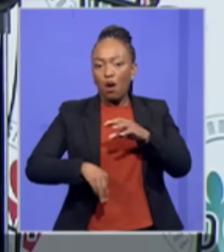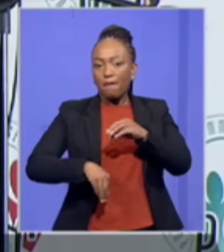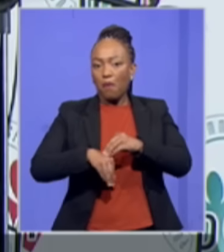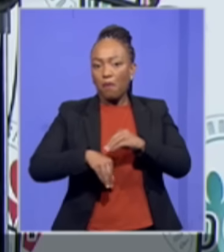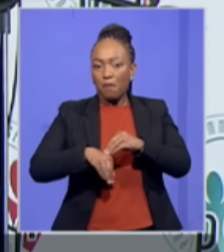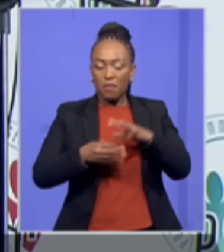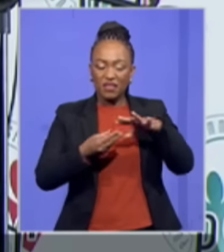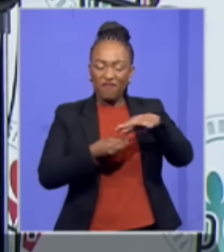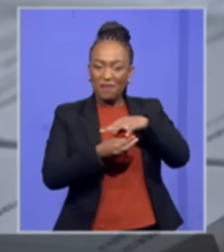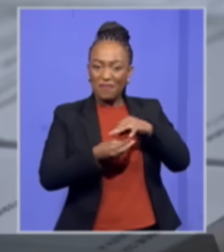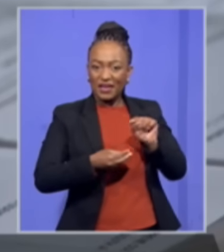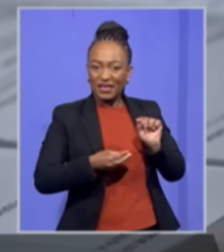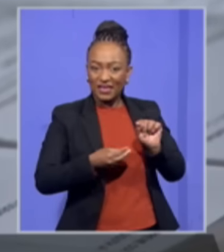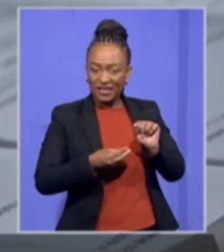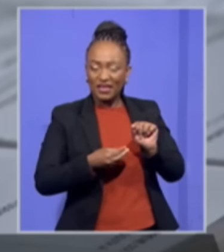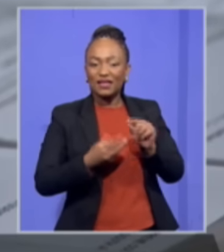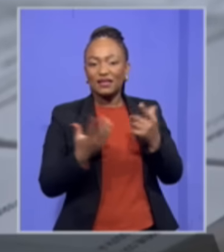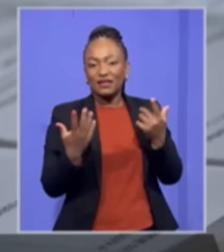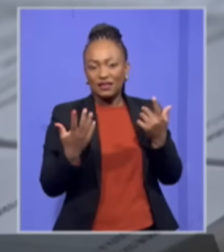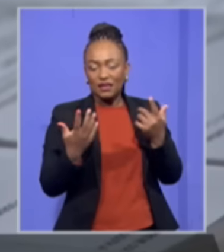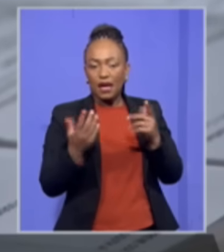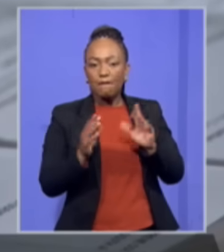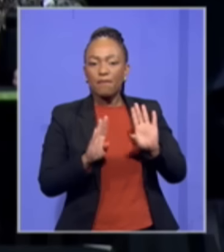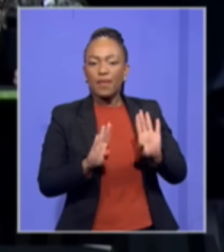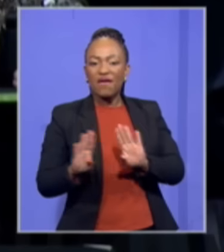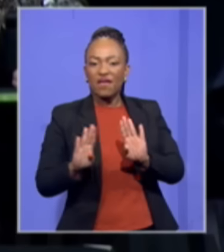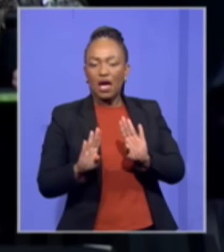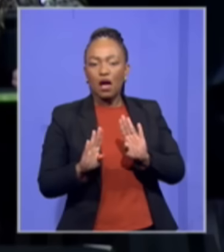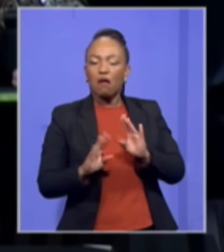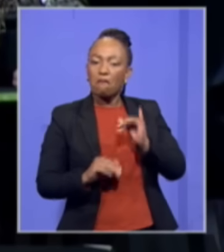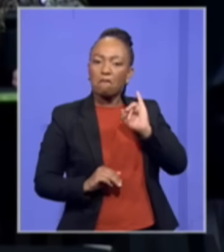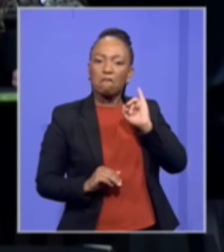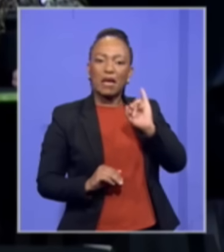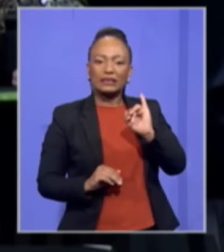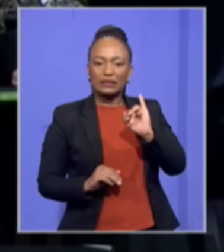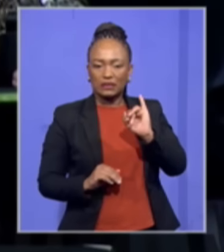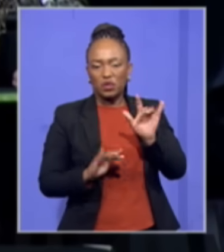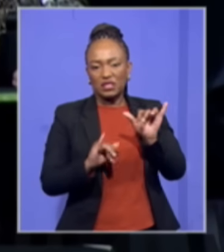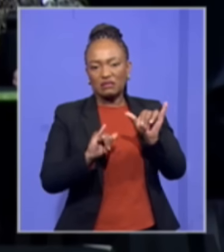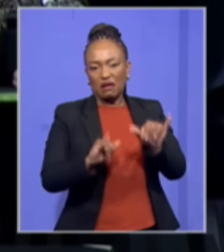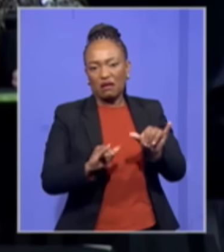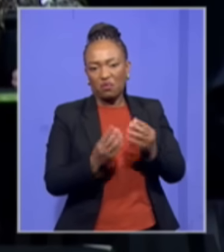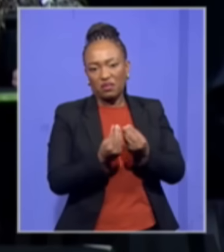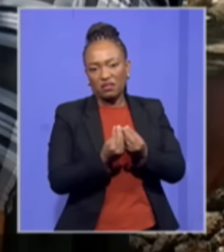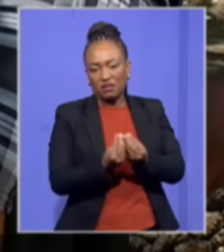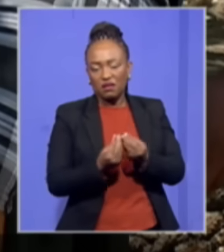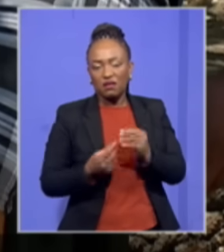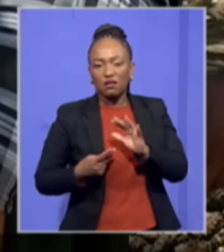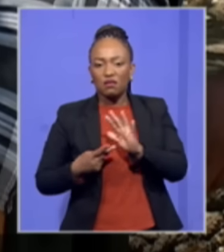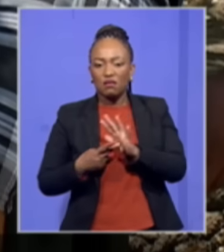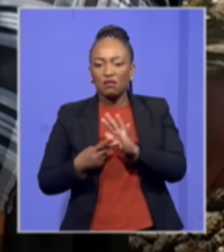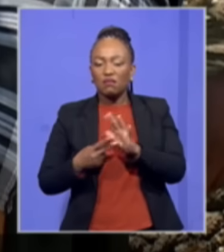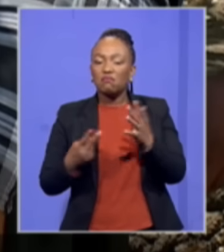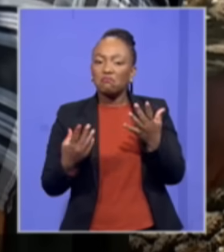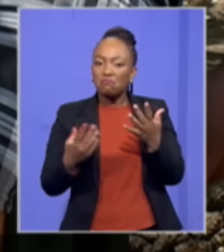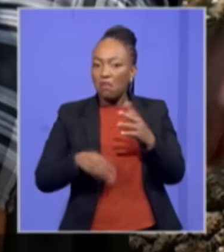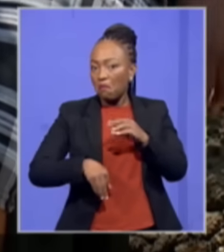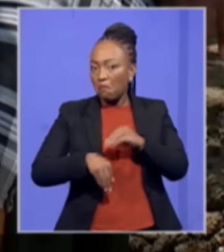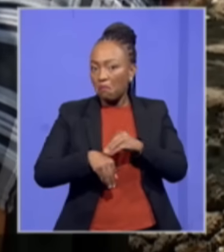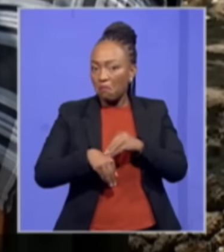ka hare ho malapa e le boitshwaro bo bobe dibakeng tsa bodulo. Ho boetse ho buwe ka diphephetso malapeng